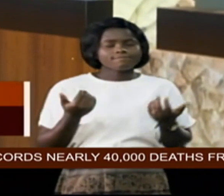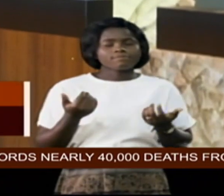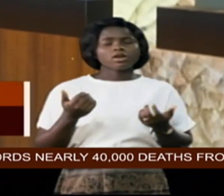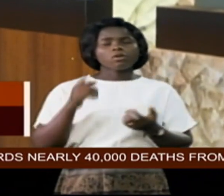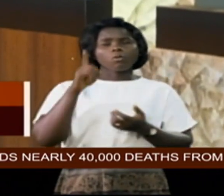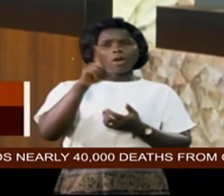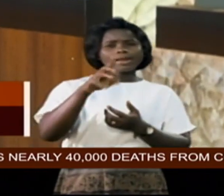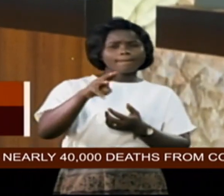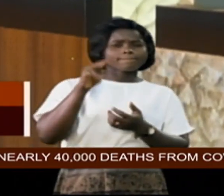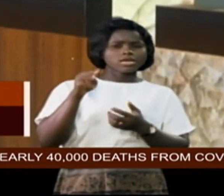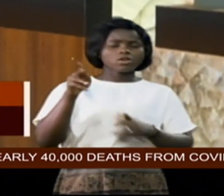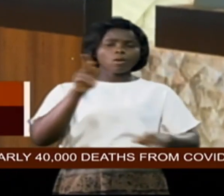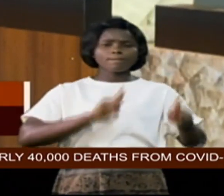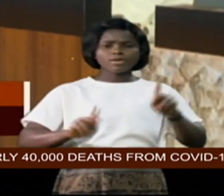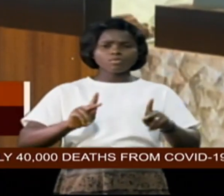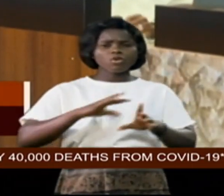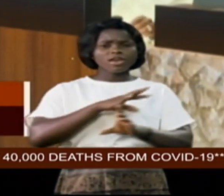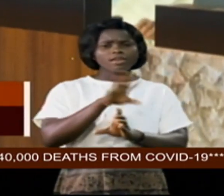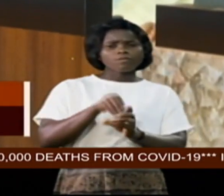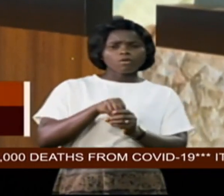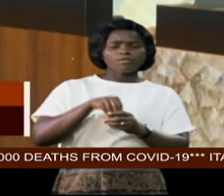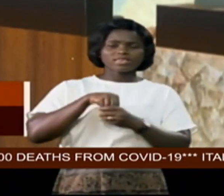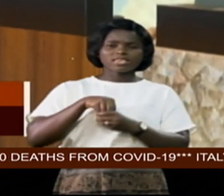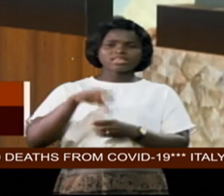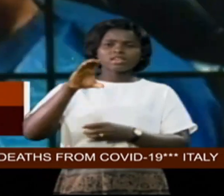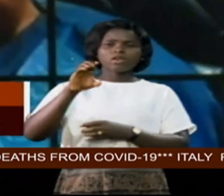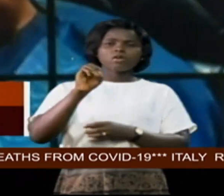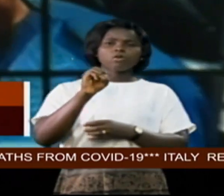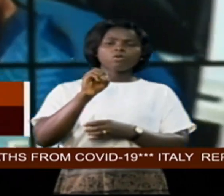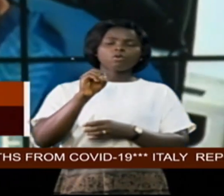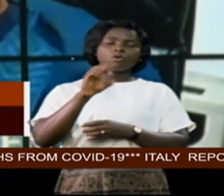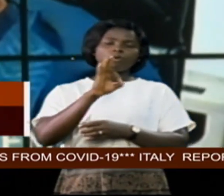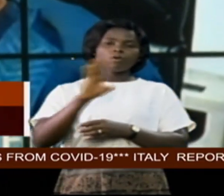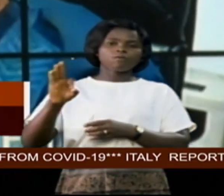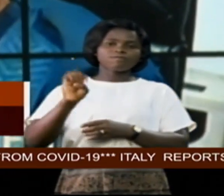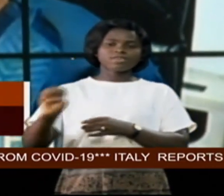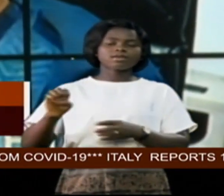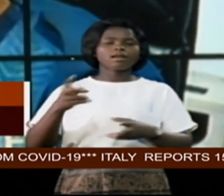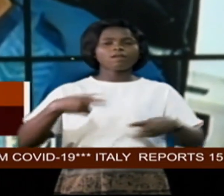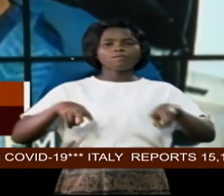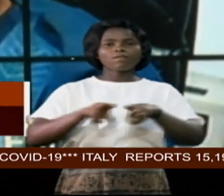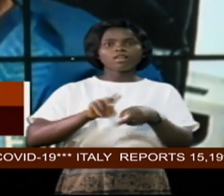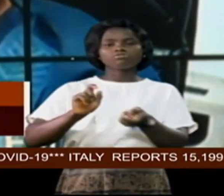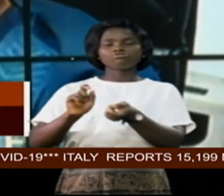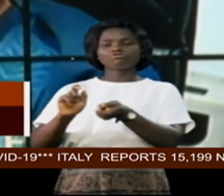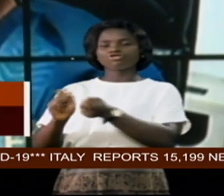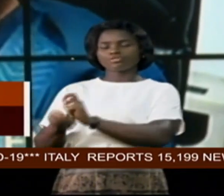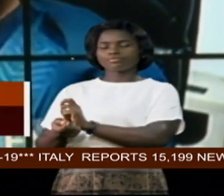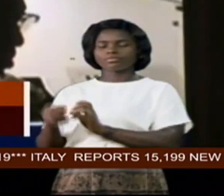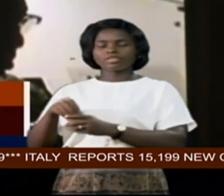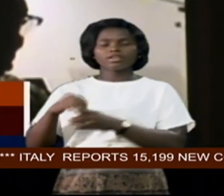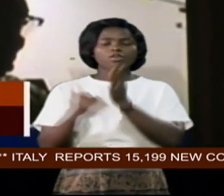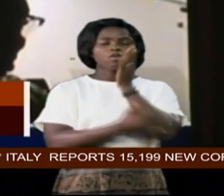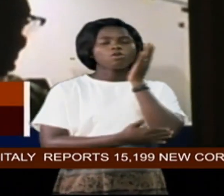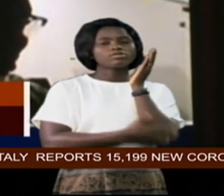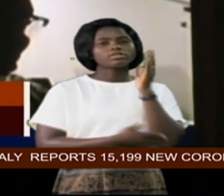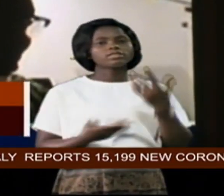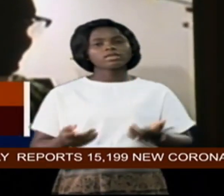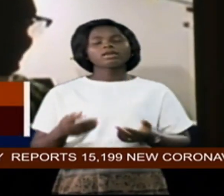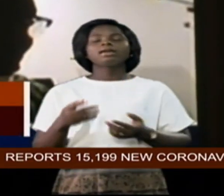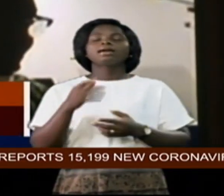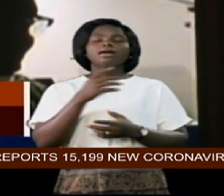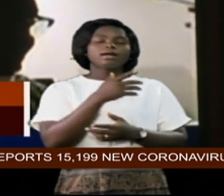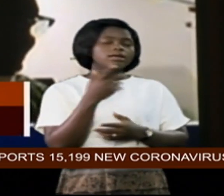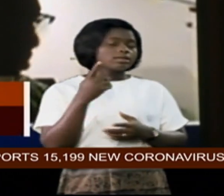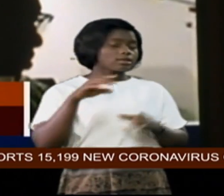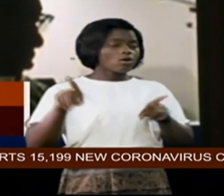million people involved in the coffee value chain across the country. The Minister of Environment, Muhammad Mahmoud, also announced